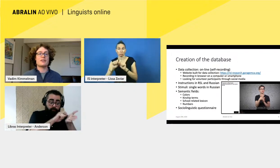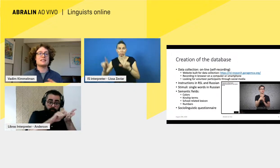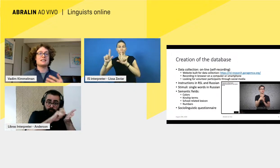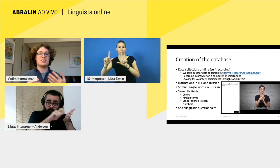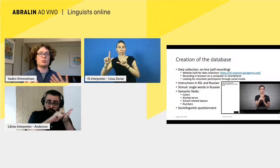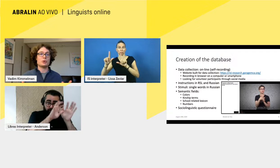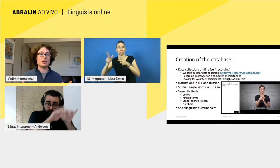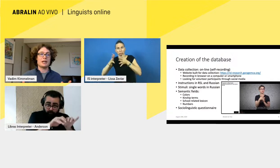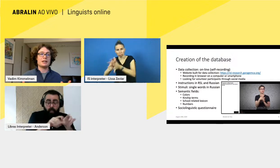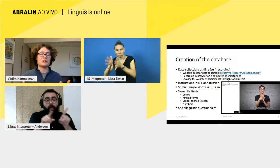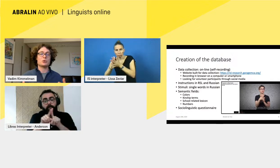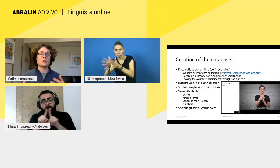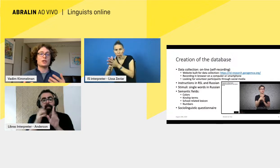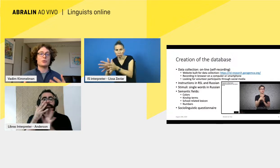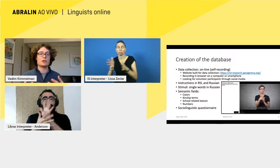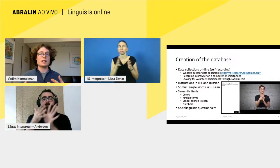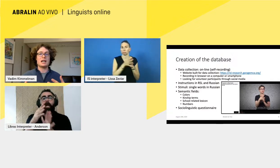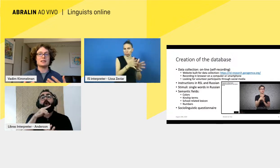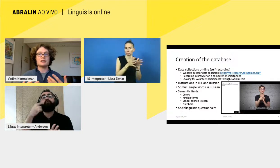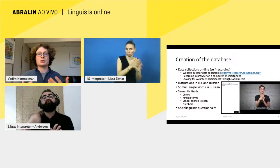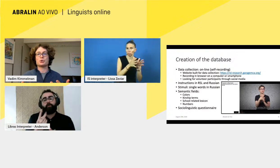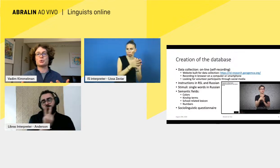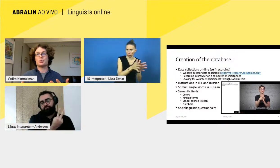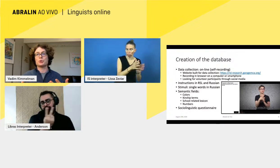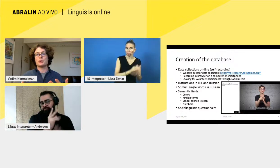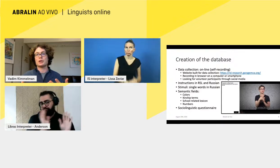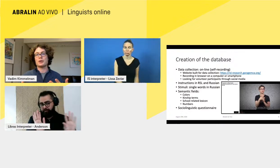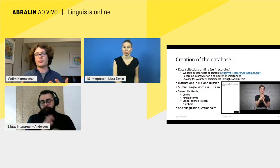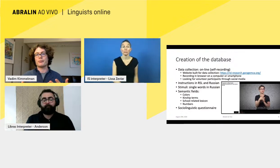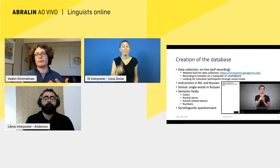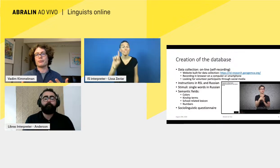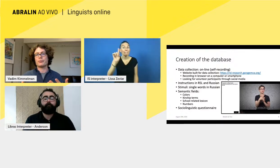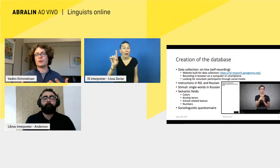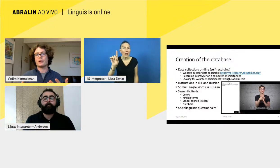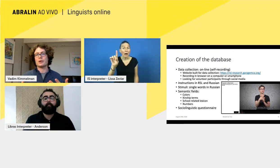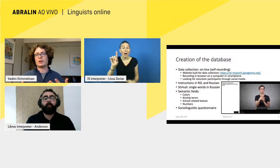However, the stimuli, so what they were asked to